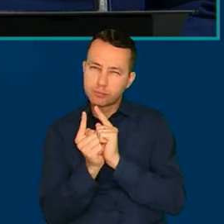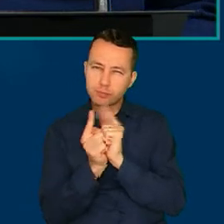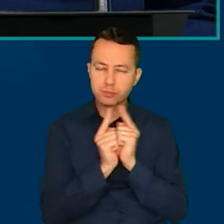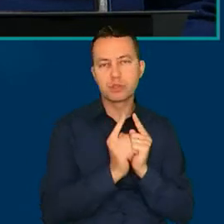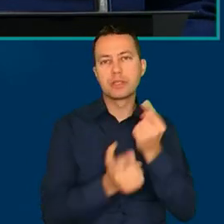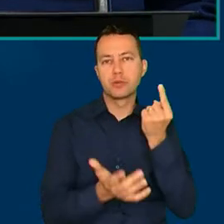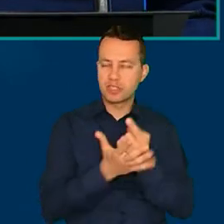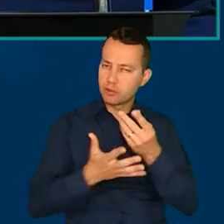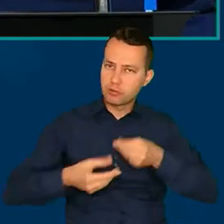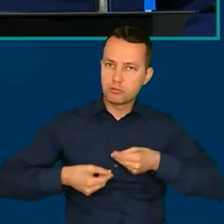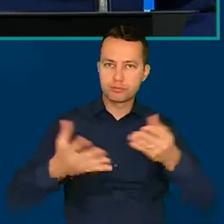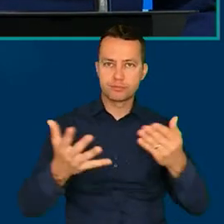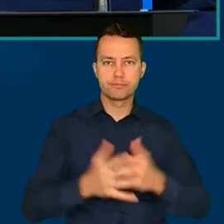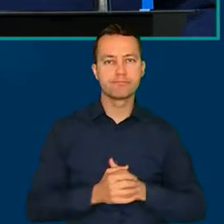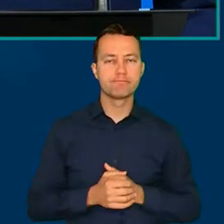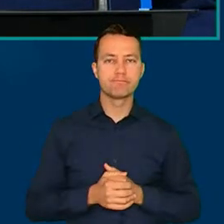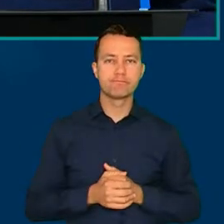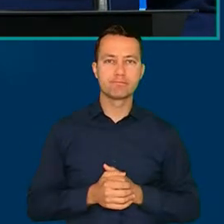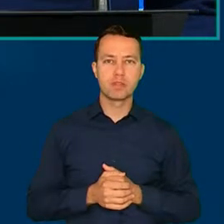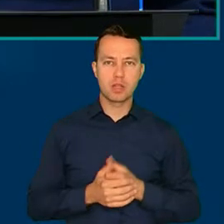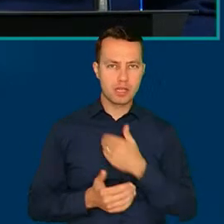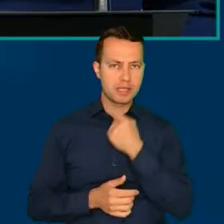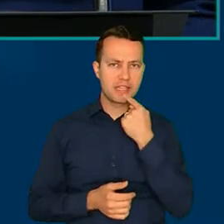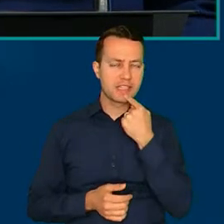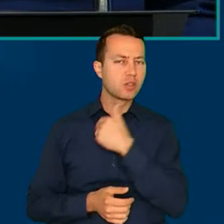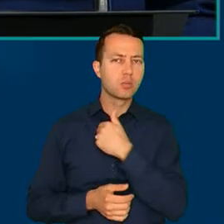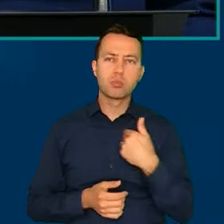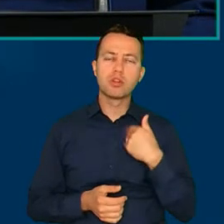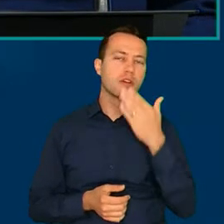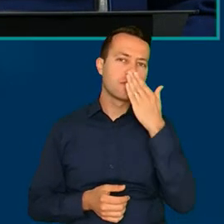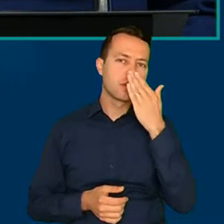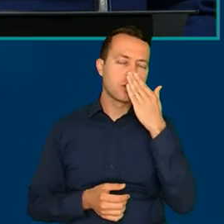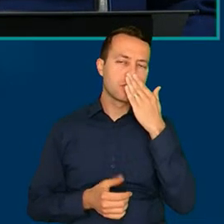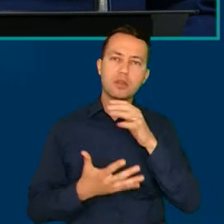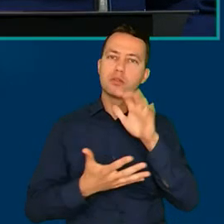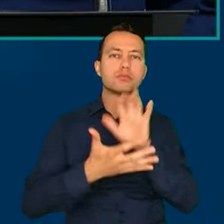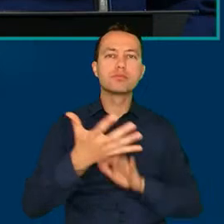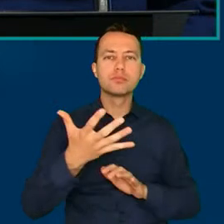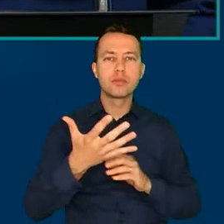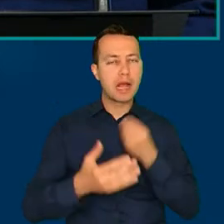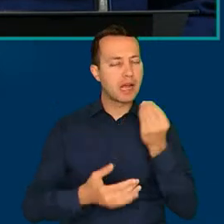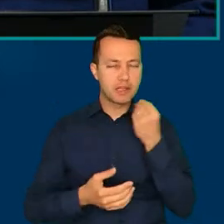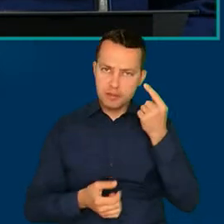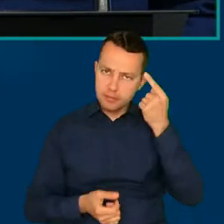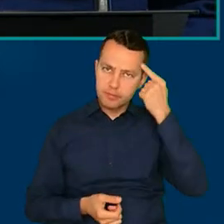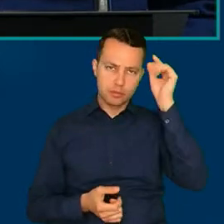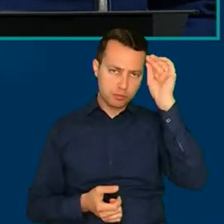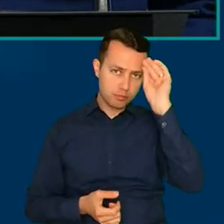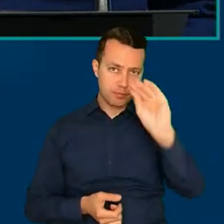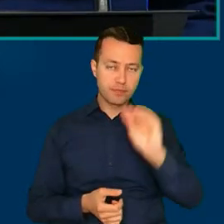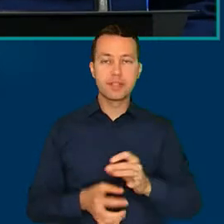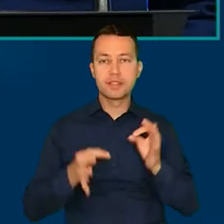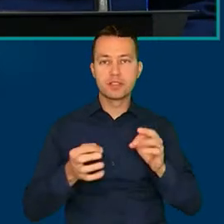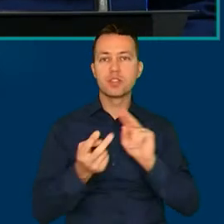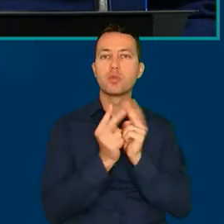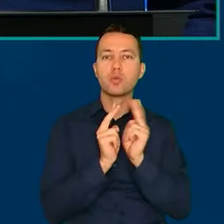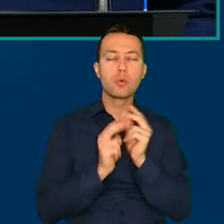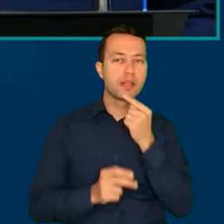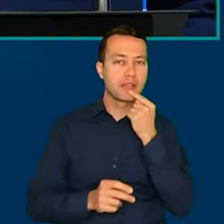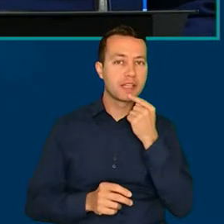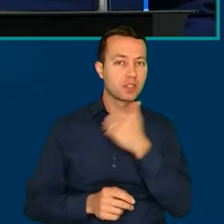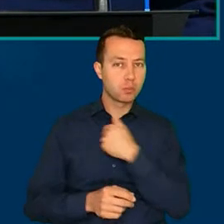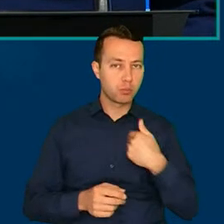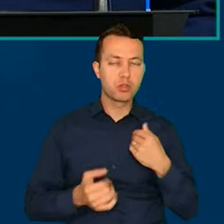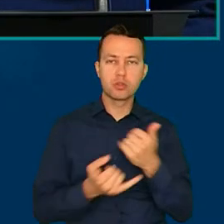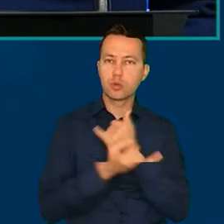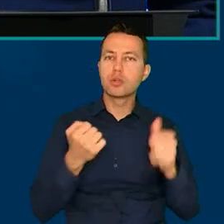like to present it very briefly, tell you about the Polish version. But I need to remind you